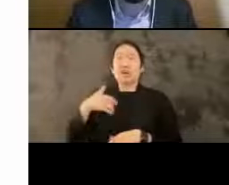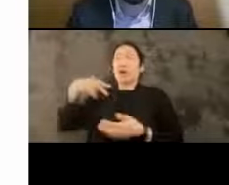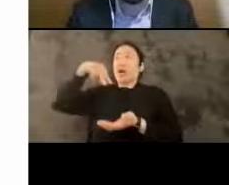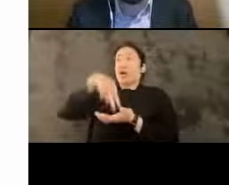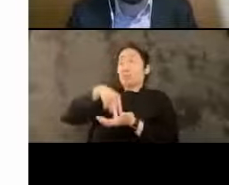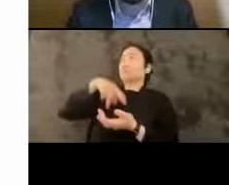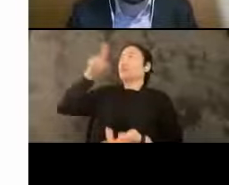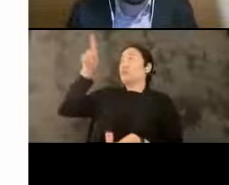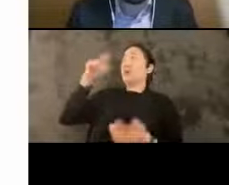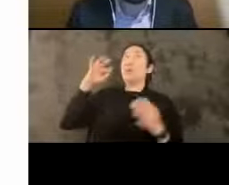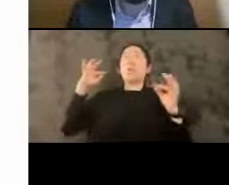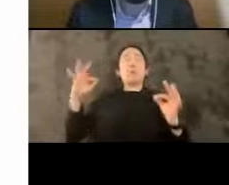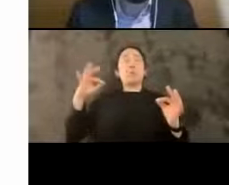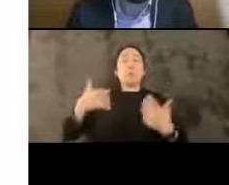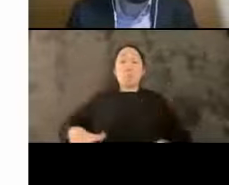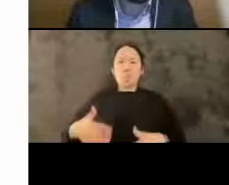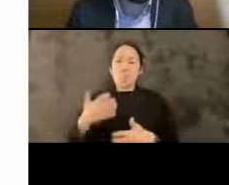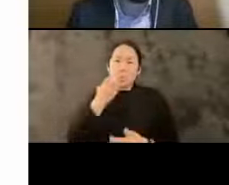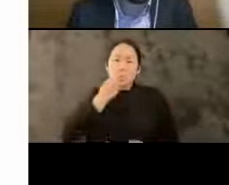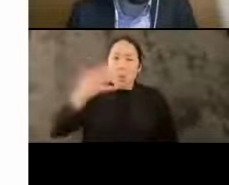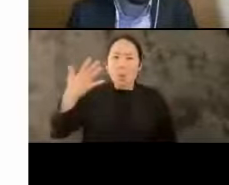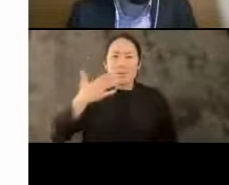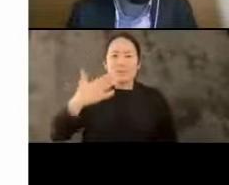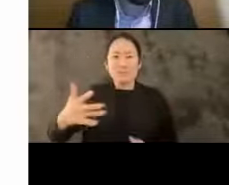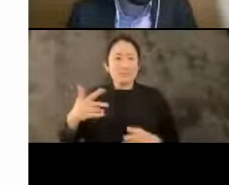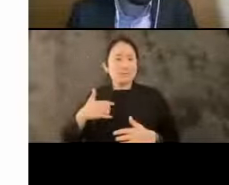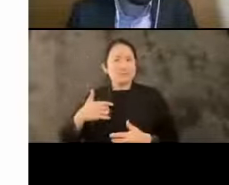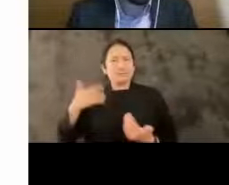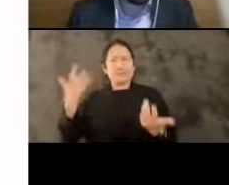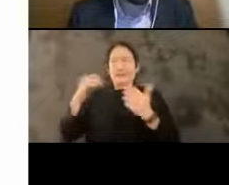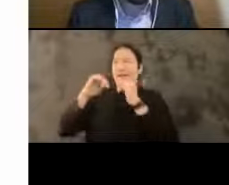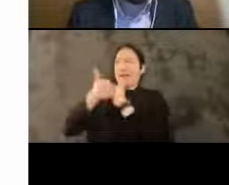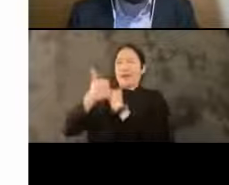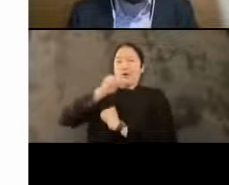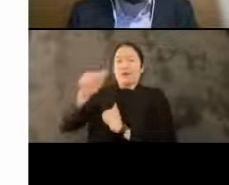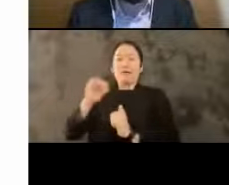but they generate a lot of heat. So they're very effective at that.